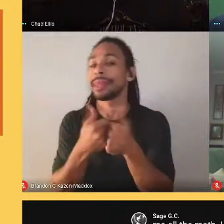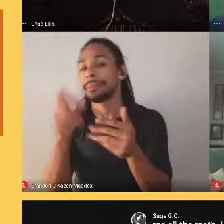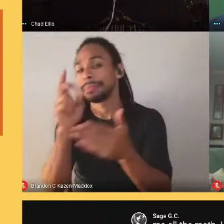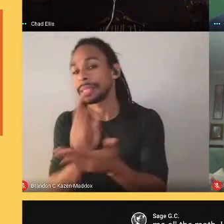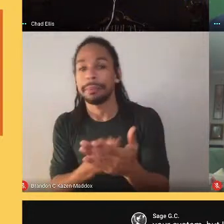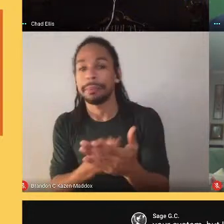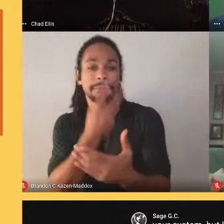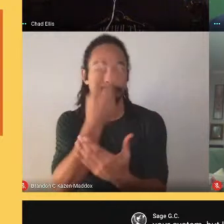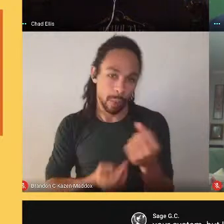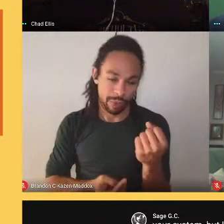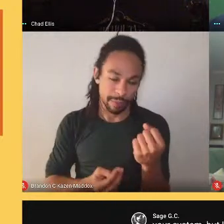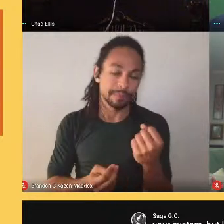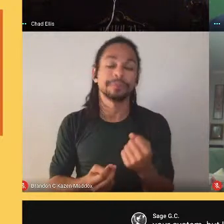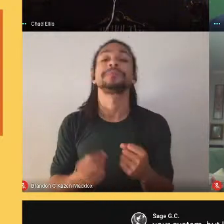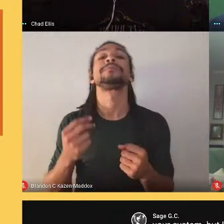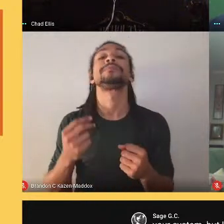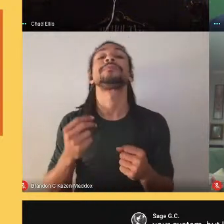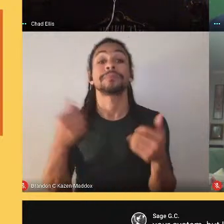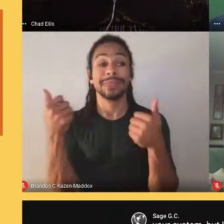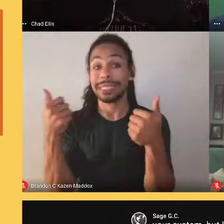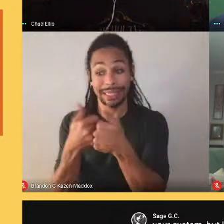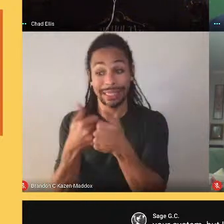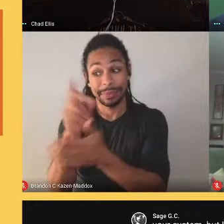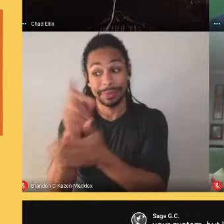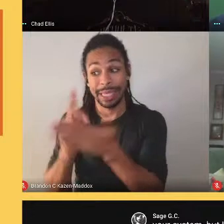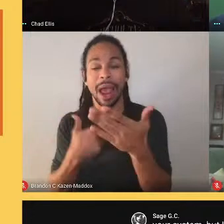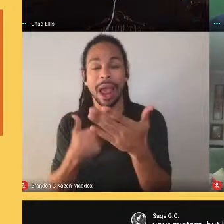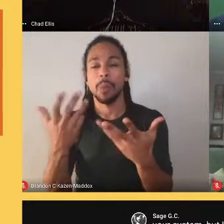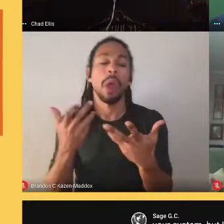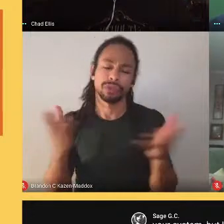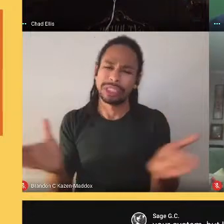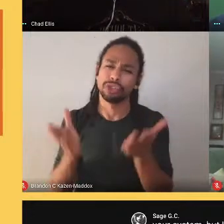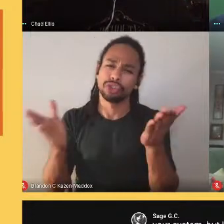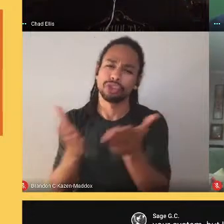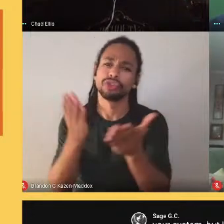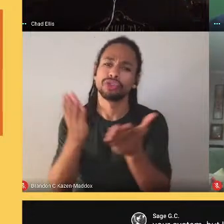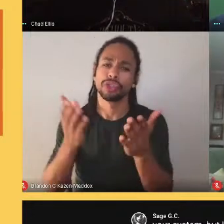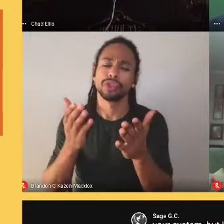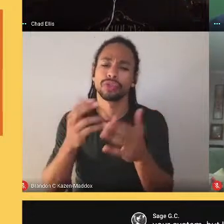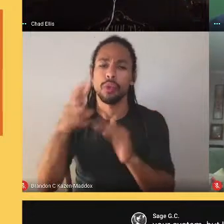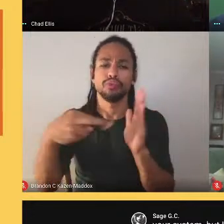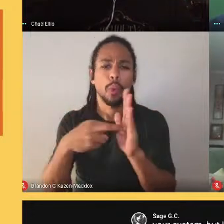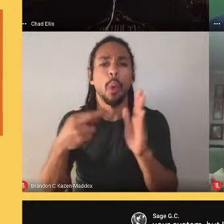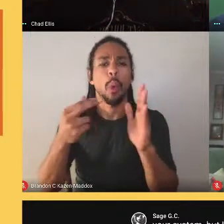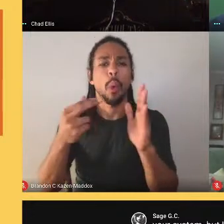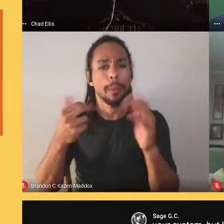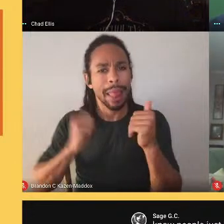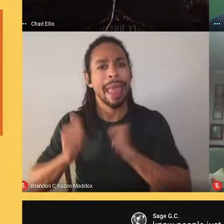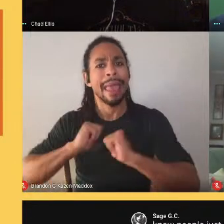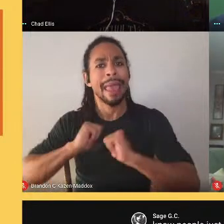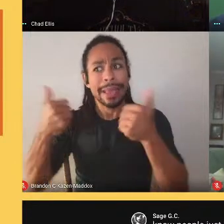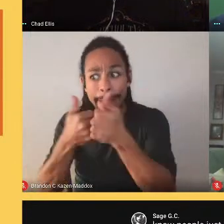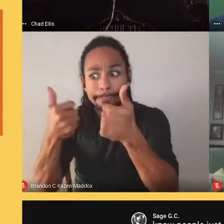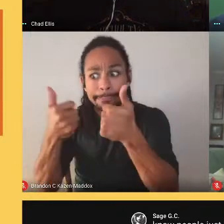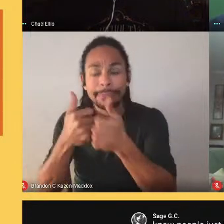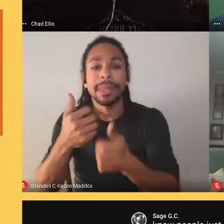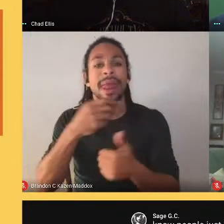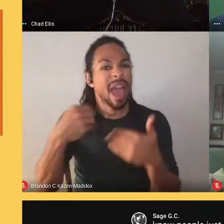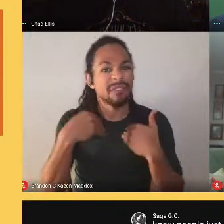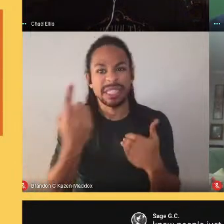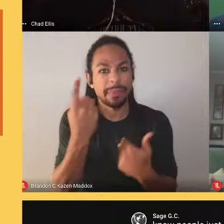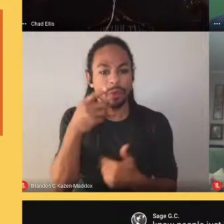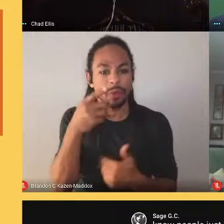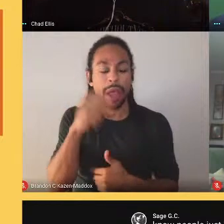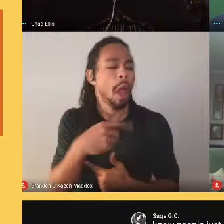want to always be encouraging role play above all else, and have something so quick that you can calculate that you don't